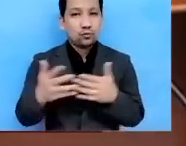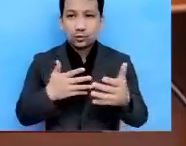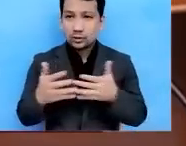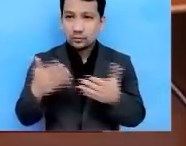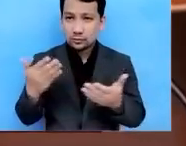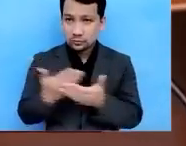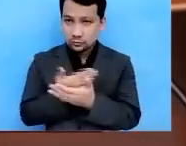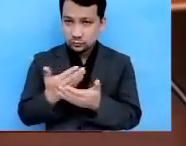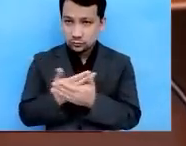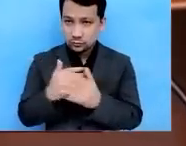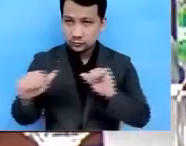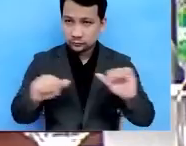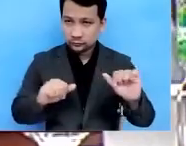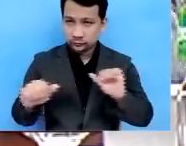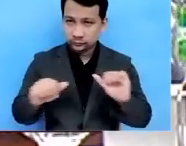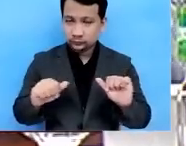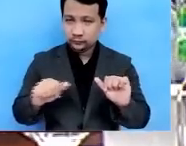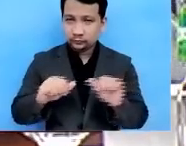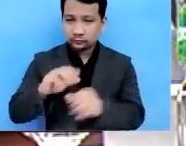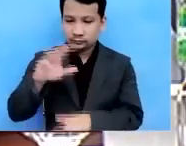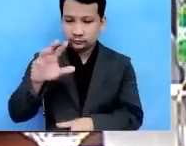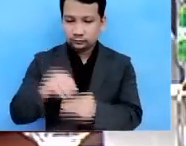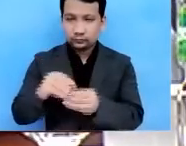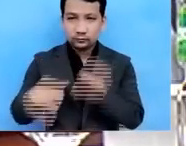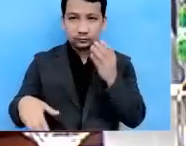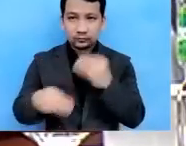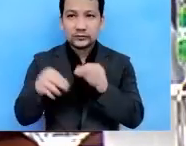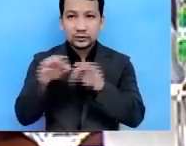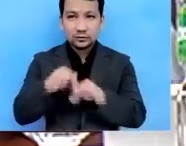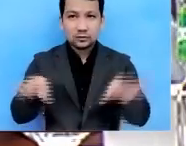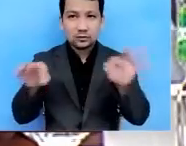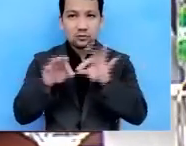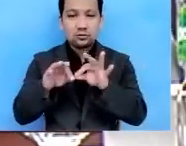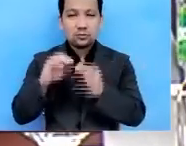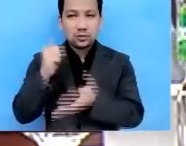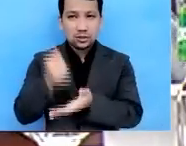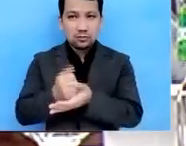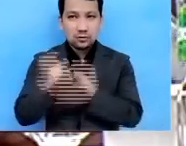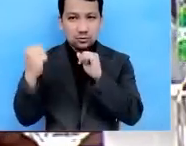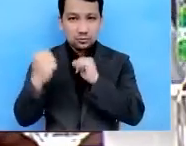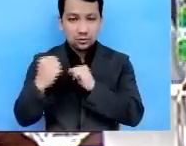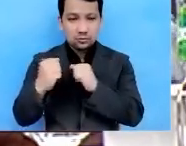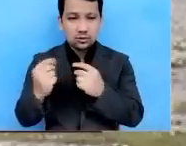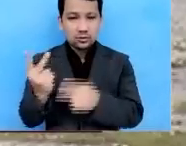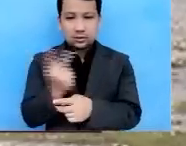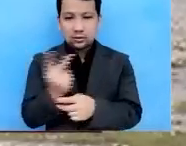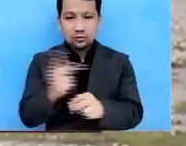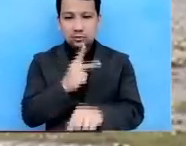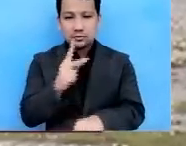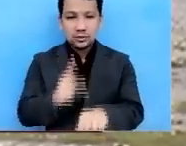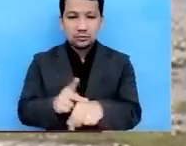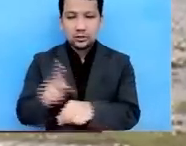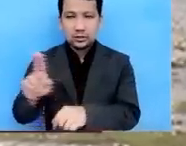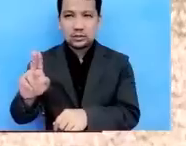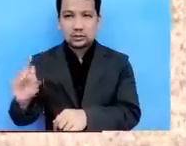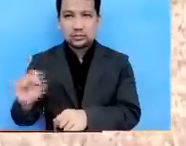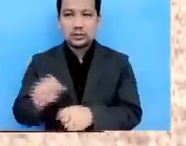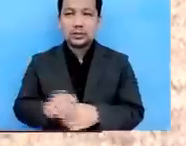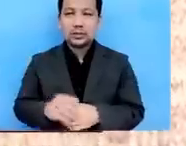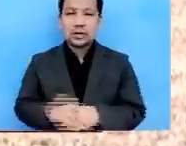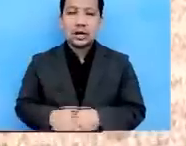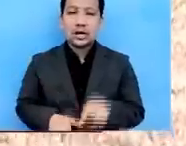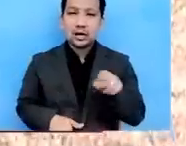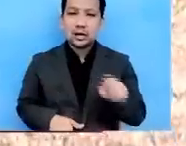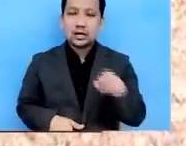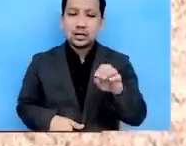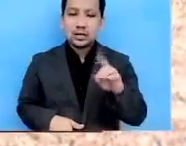activity that could arise would have to be subject to agreement by both parties. Nanindigan din ng DFA na ang